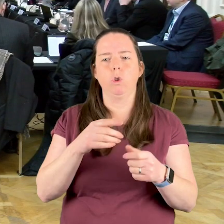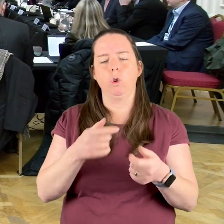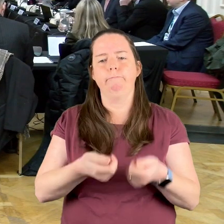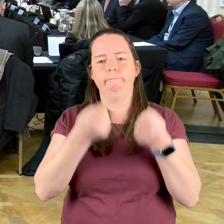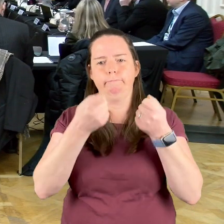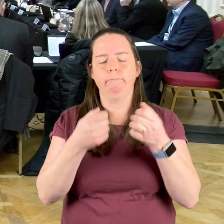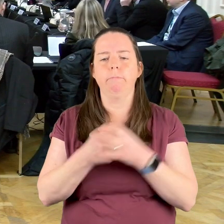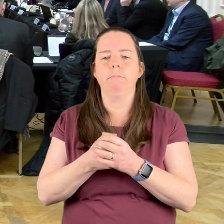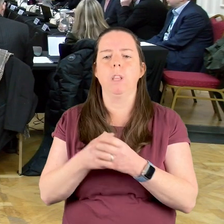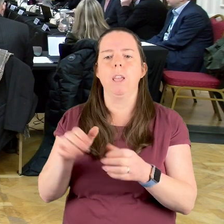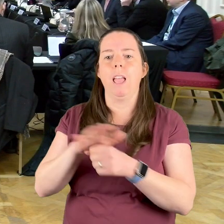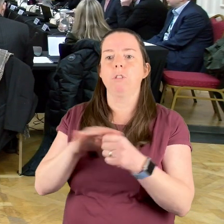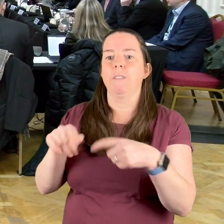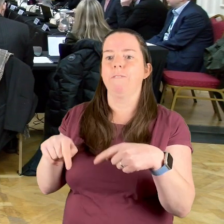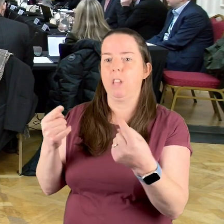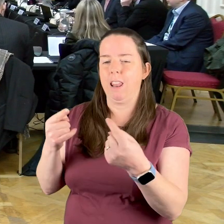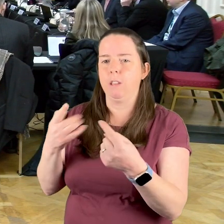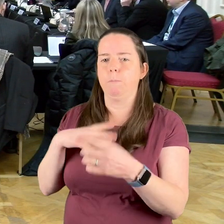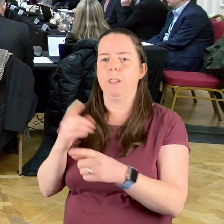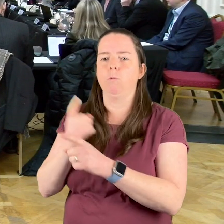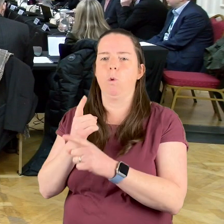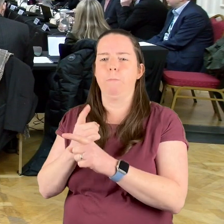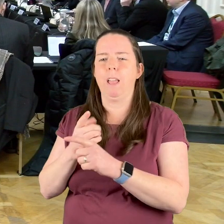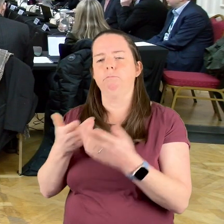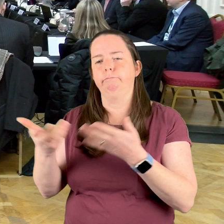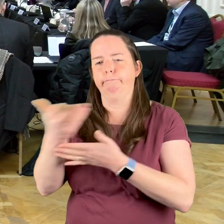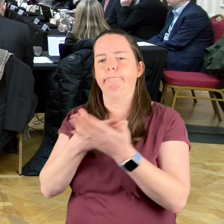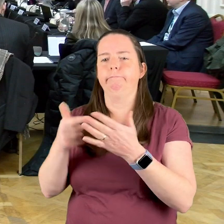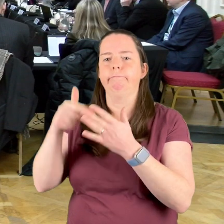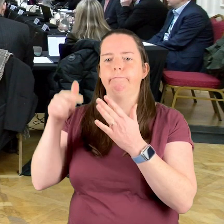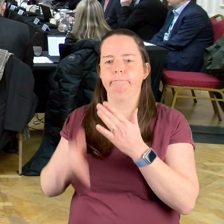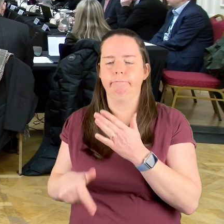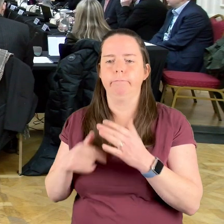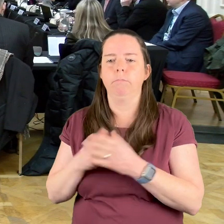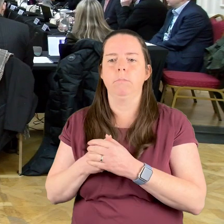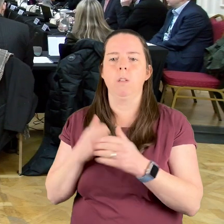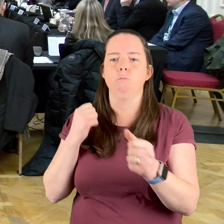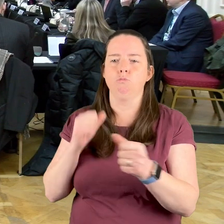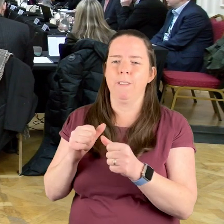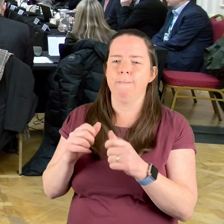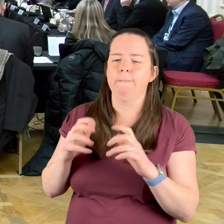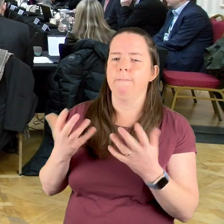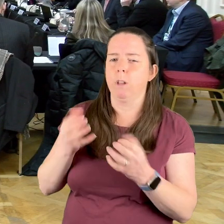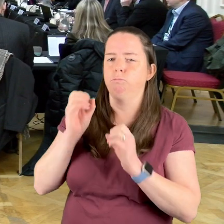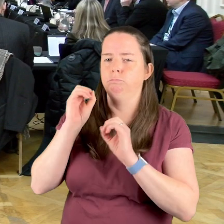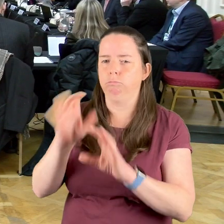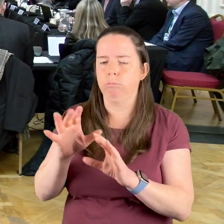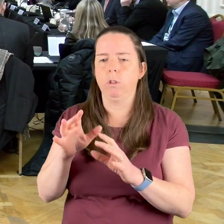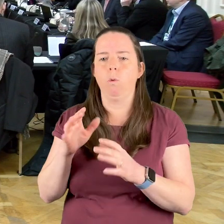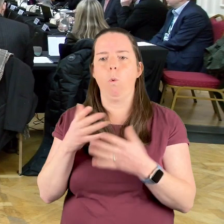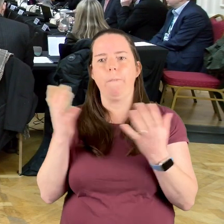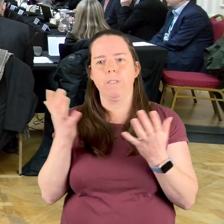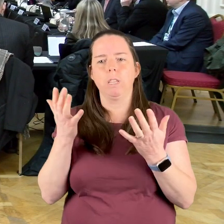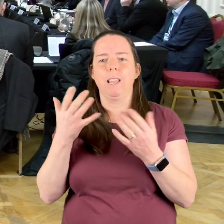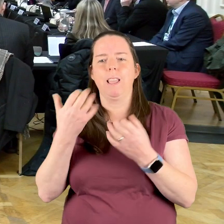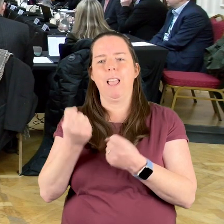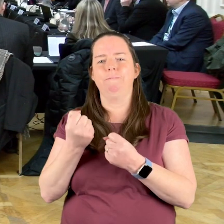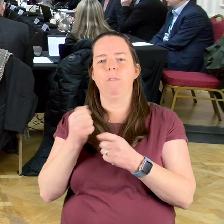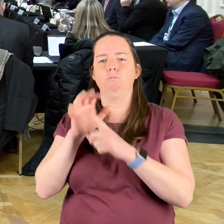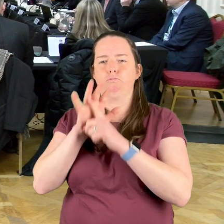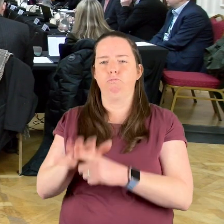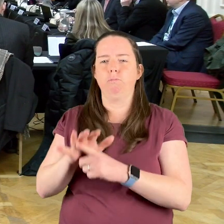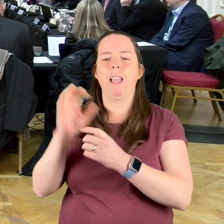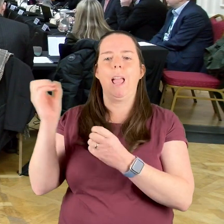challenge, we've talked about this at length, so just to give a brief snapshot, that obviously there's the pressures around